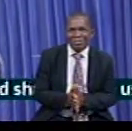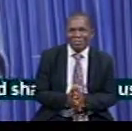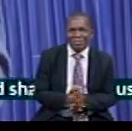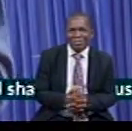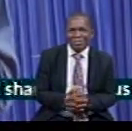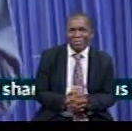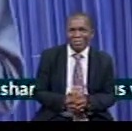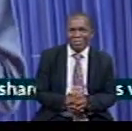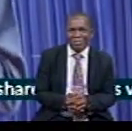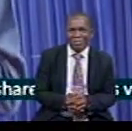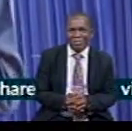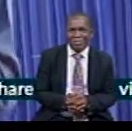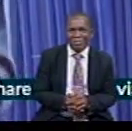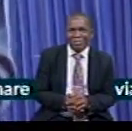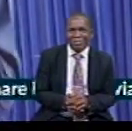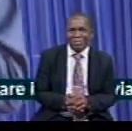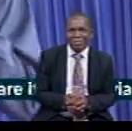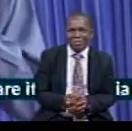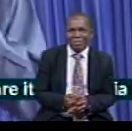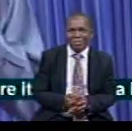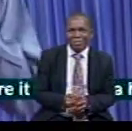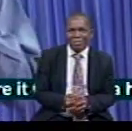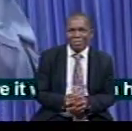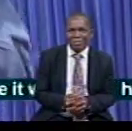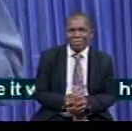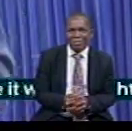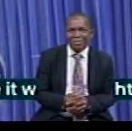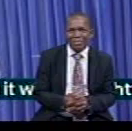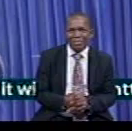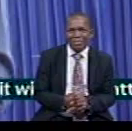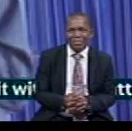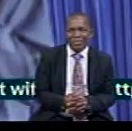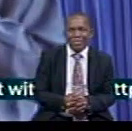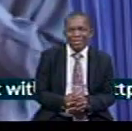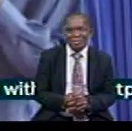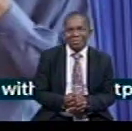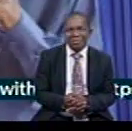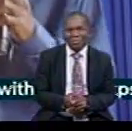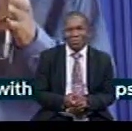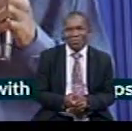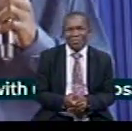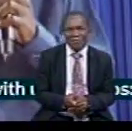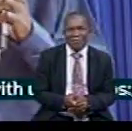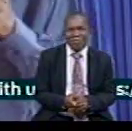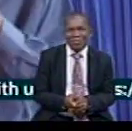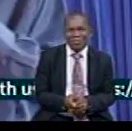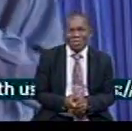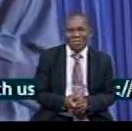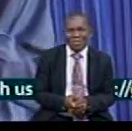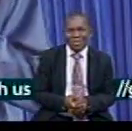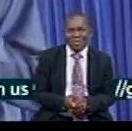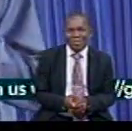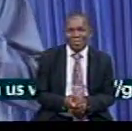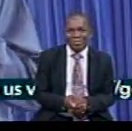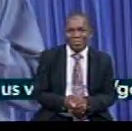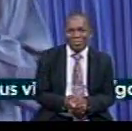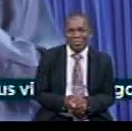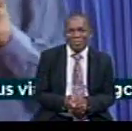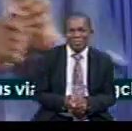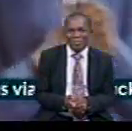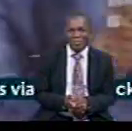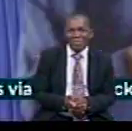Yanko pon century, and yobianca century, and yeah, and one wajuma. Would you